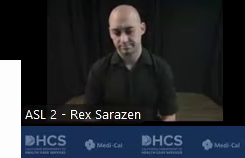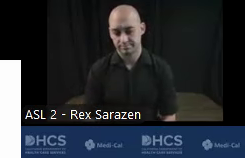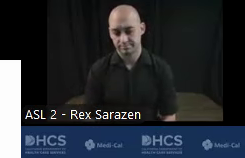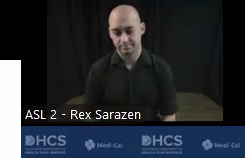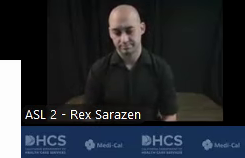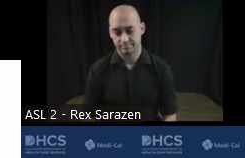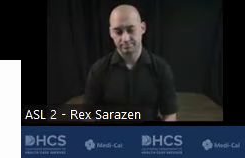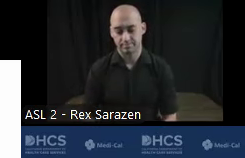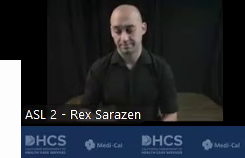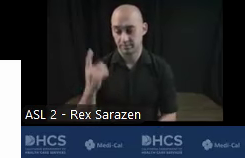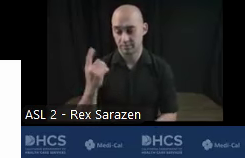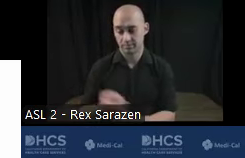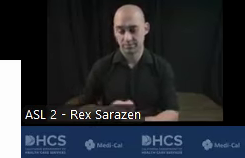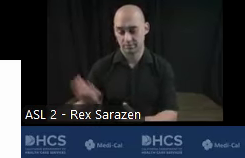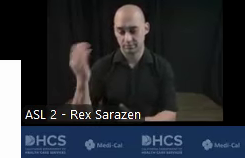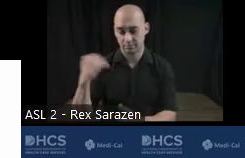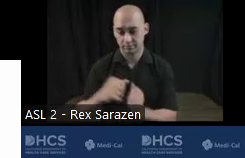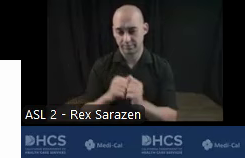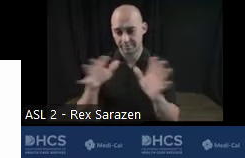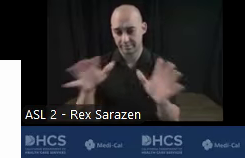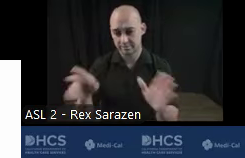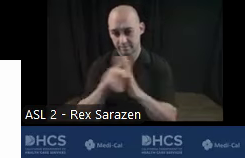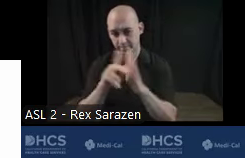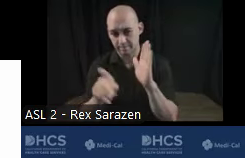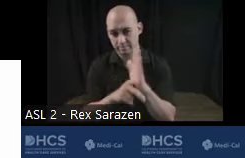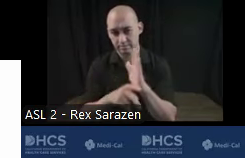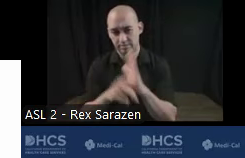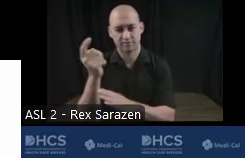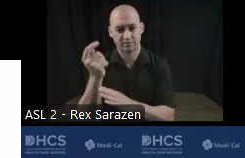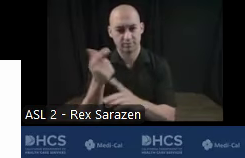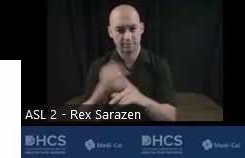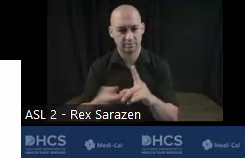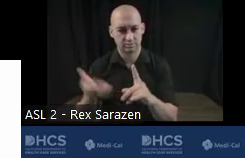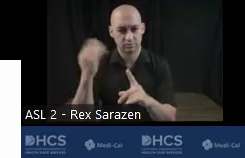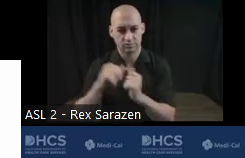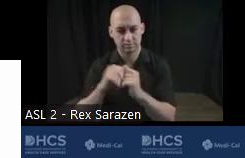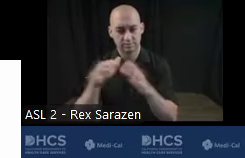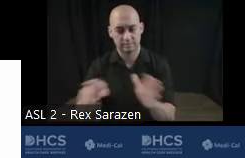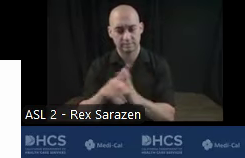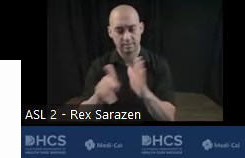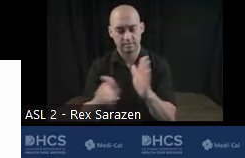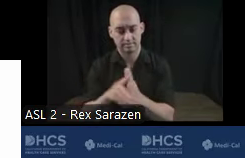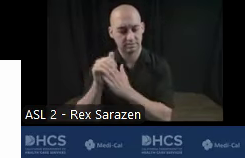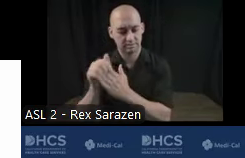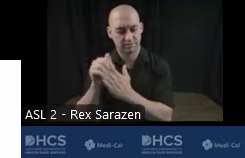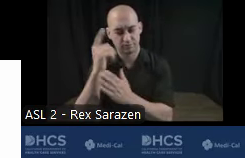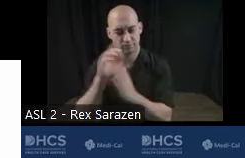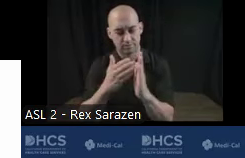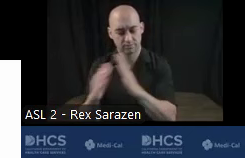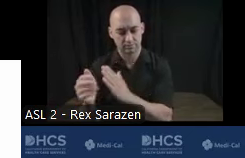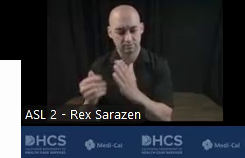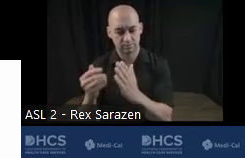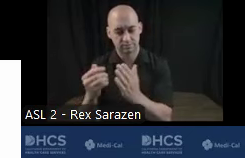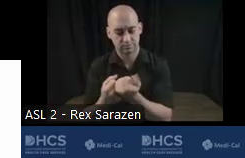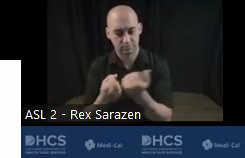we released a policy. Well, actually, this was probably more than a few months ago that we released a policy guidance for the community supports,